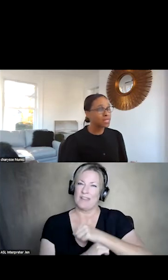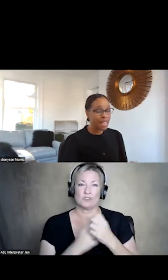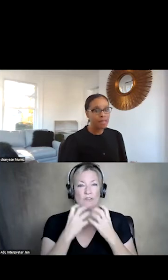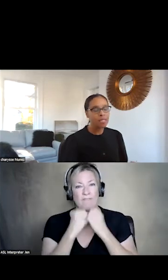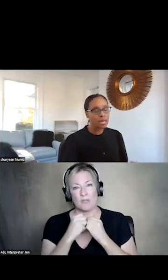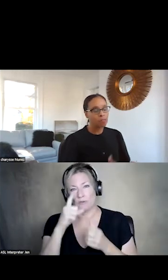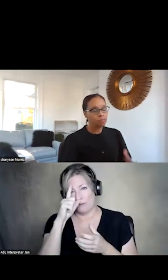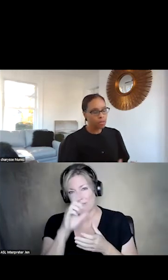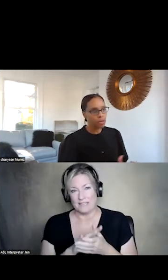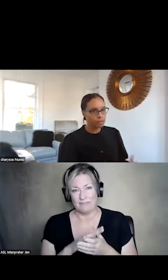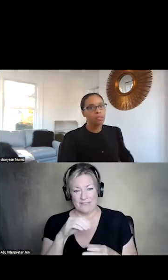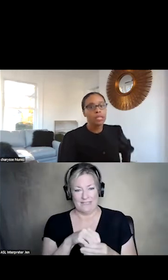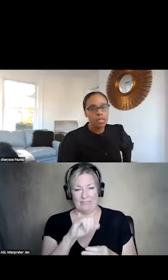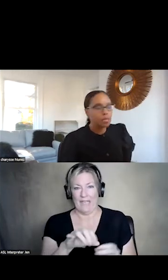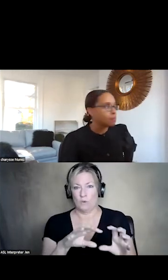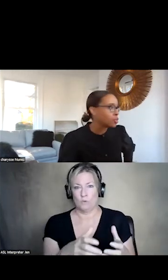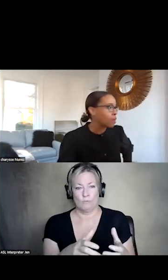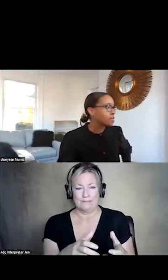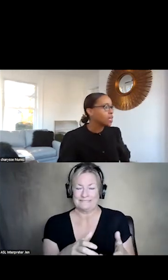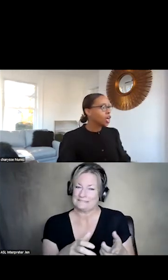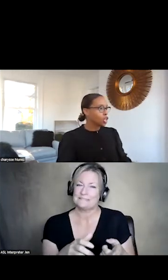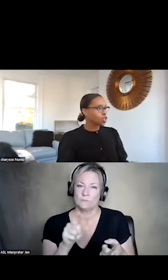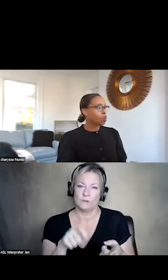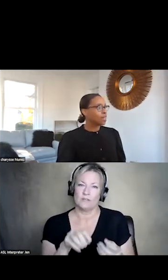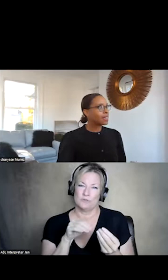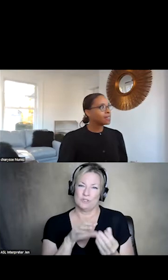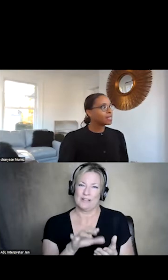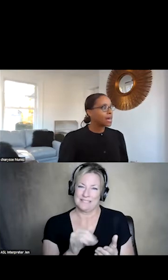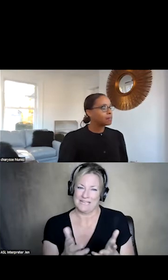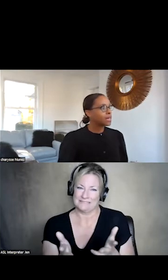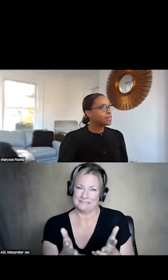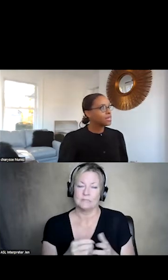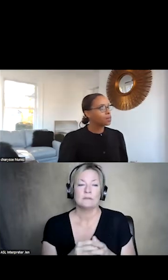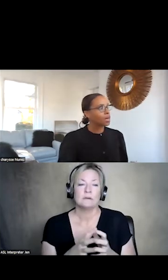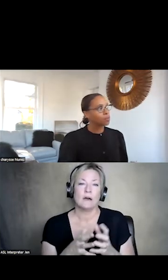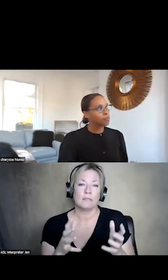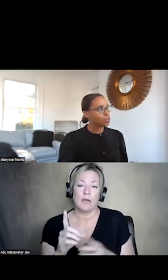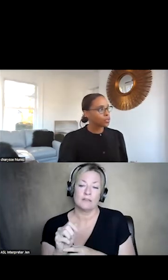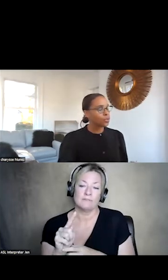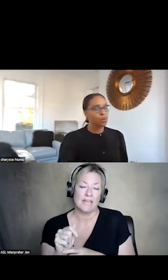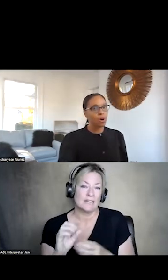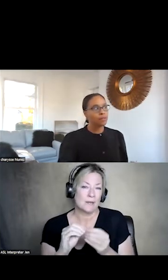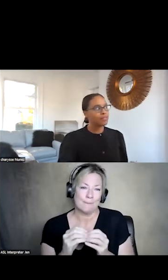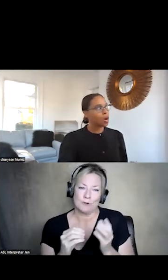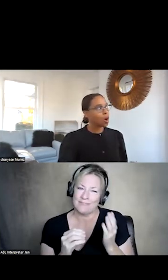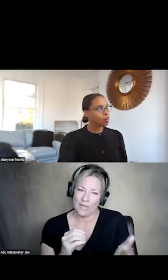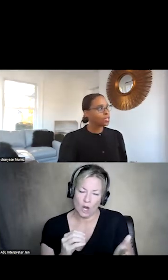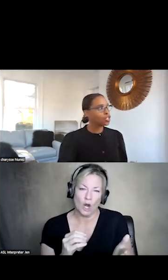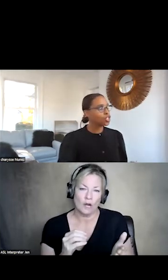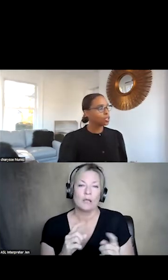this segment has that clearly needs to be addressed. So again, a lot of data here. I would focus you on